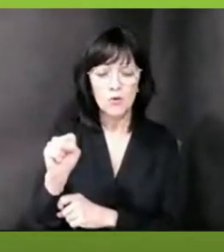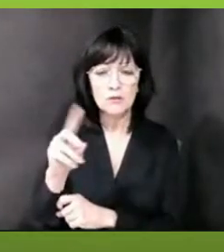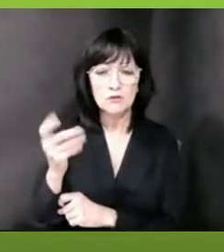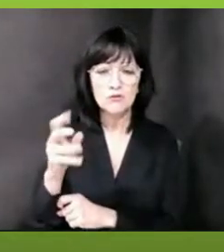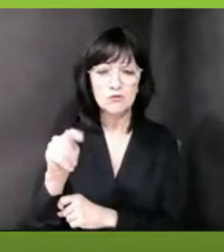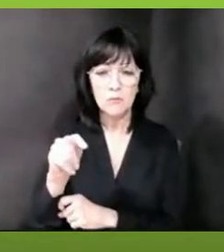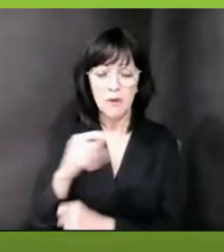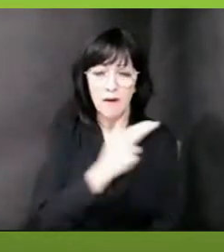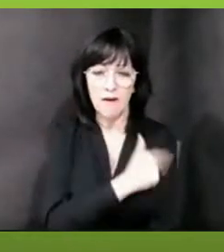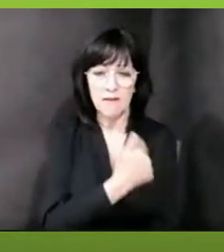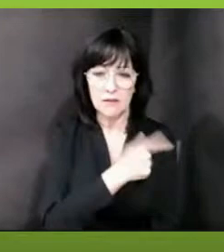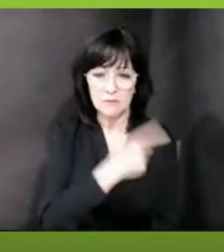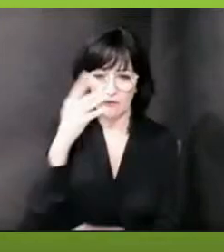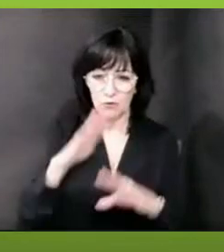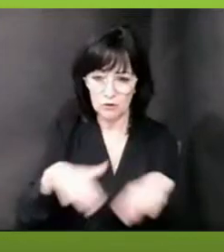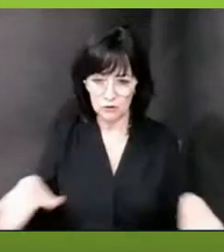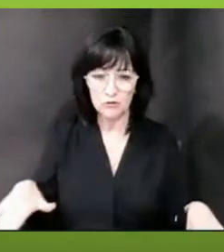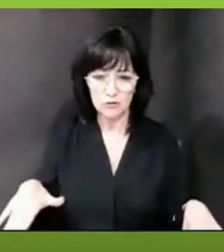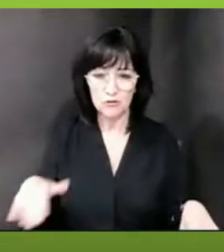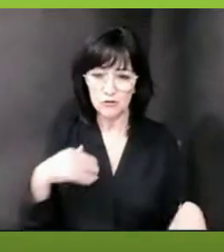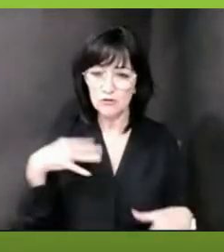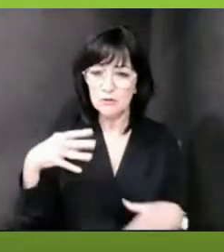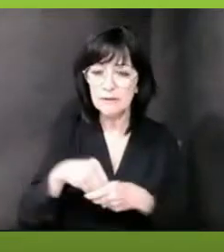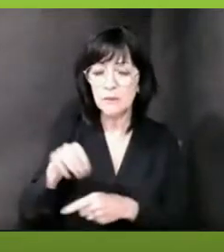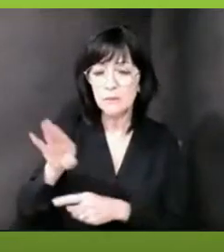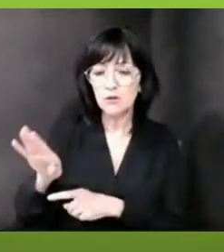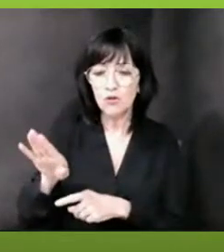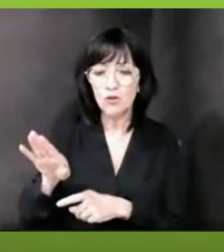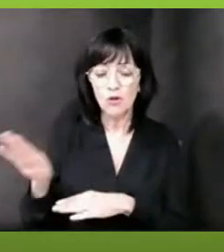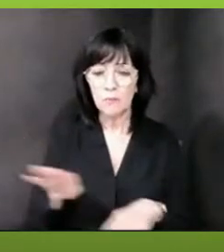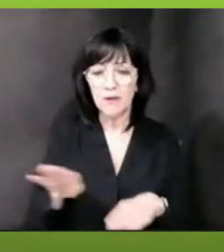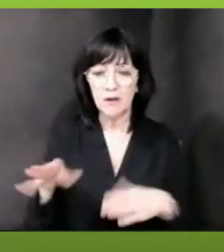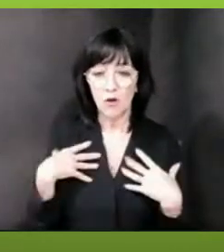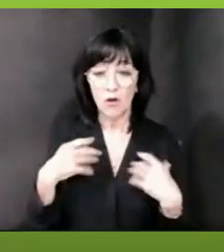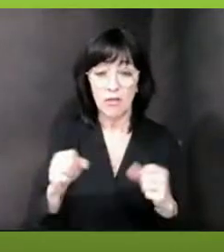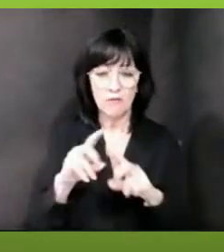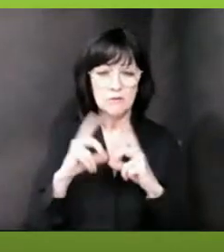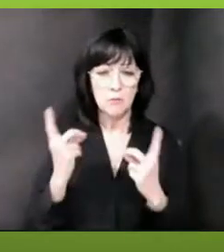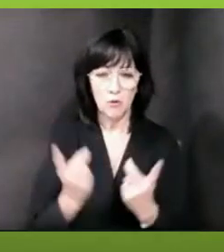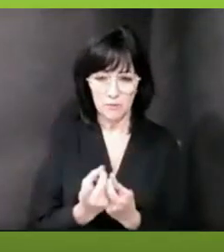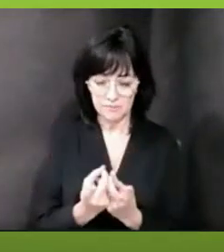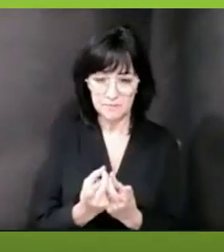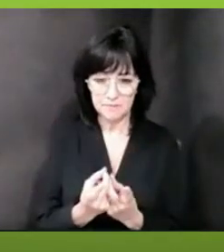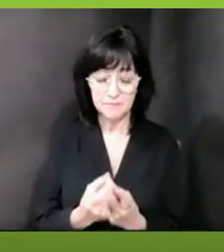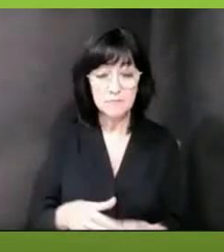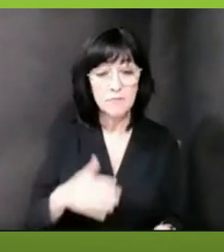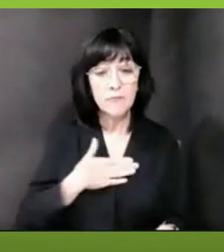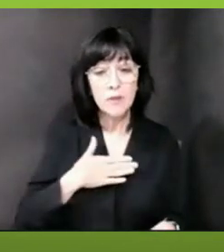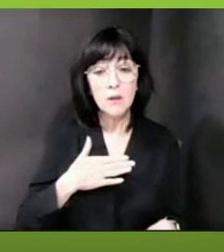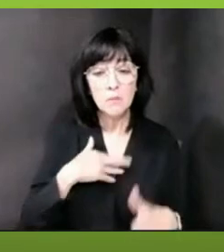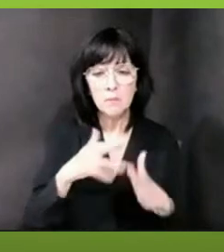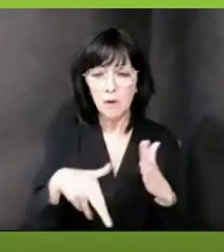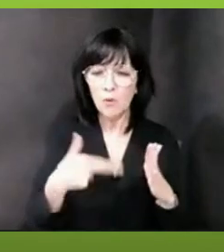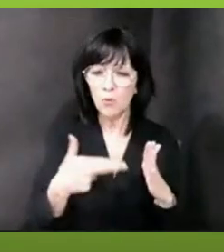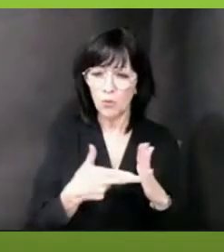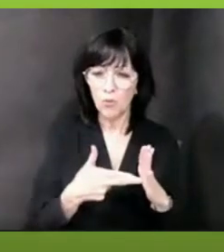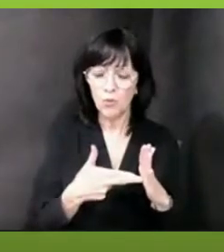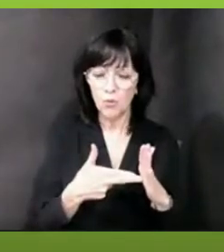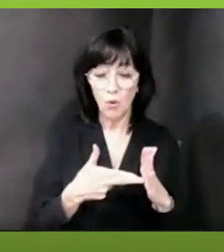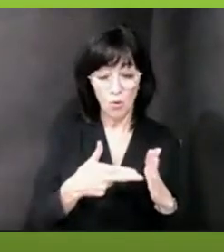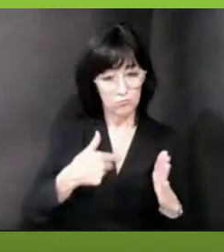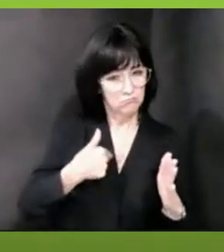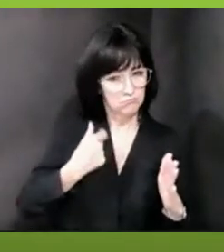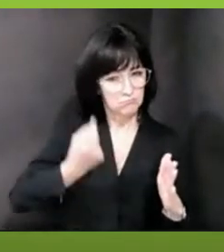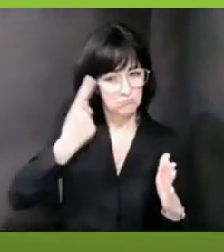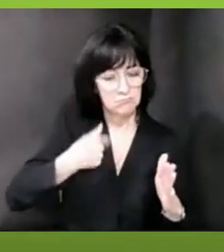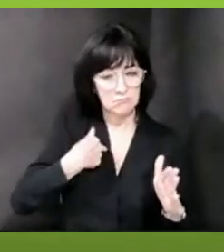Children. I'm located within their behavioral health department, and my role there is primarily as a psychologist in